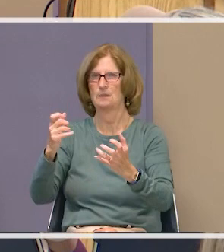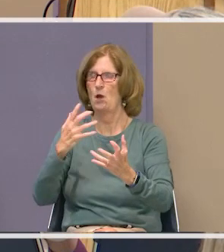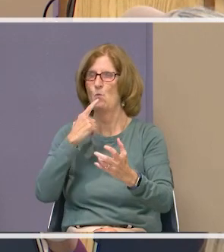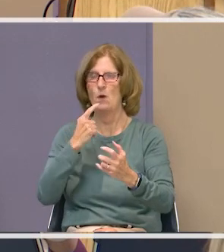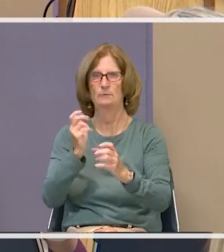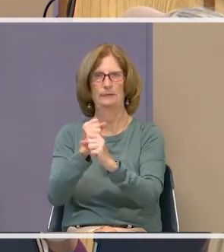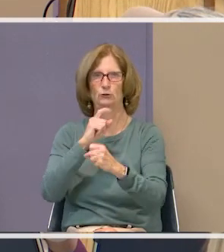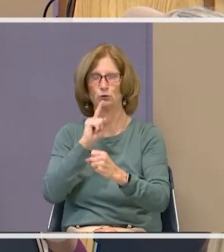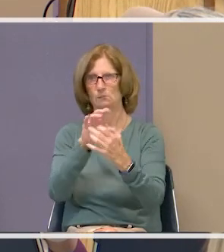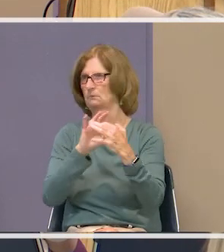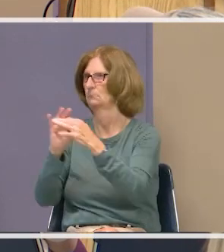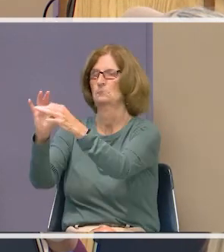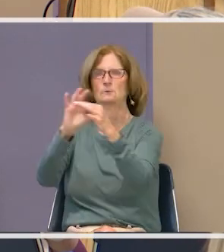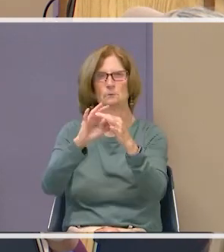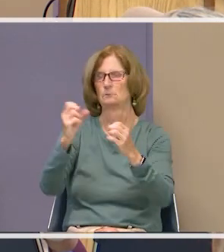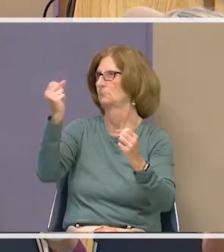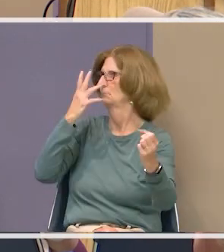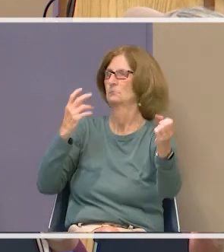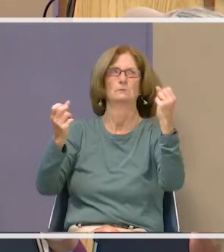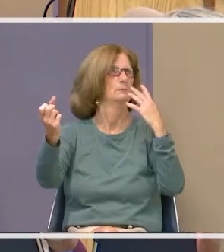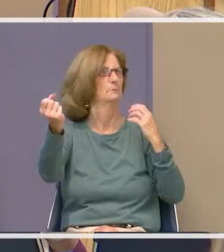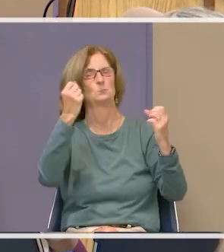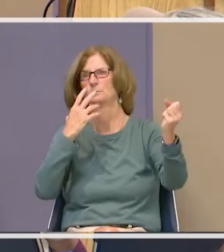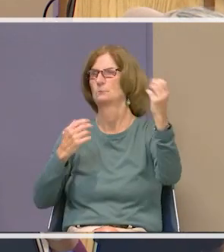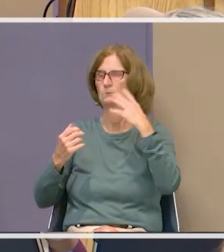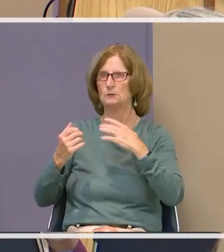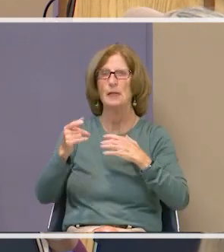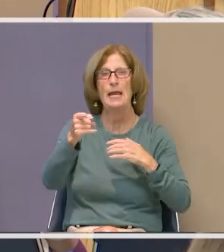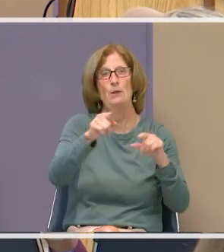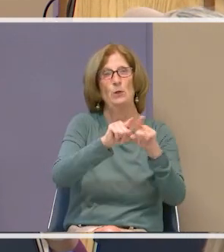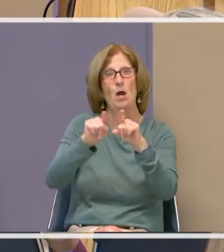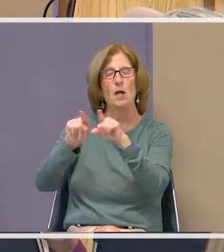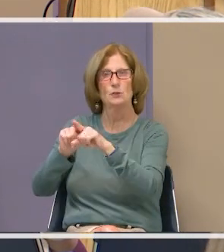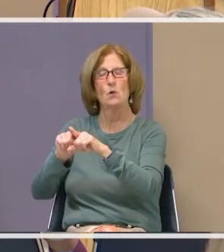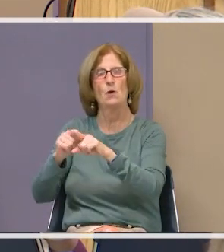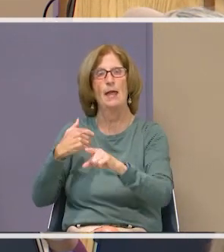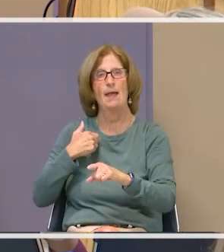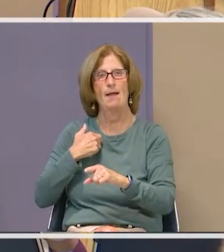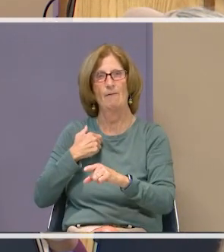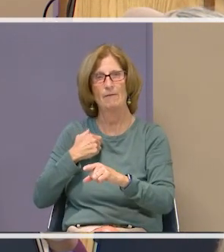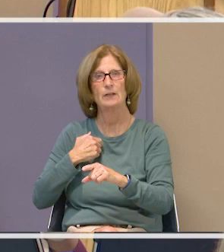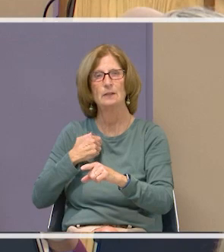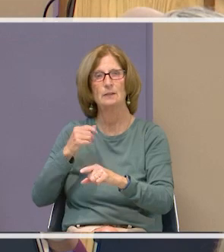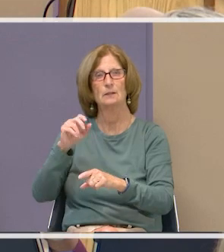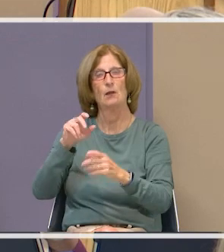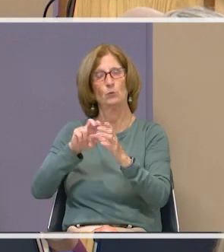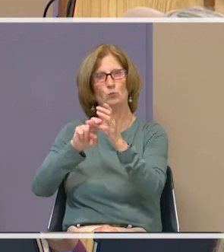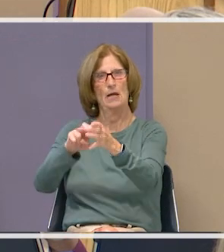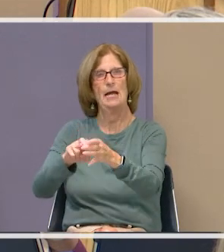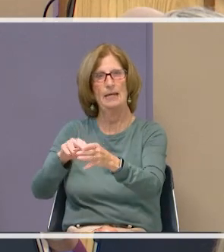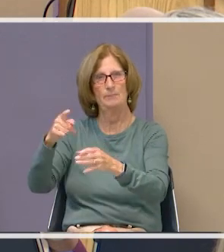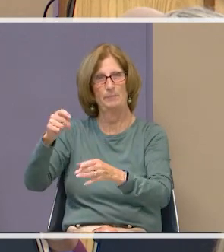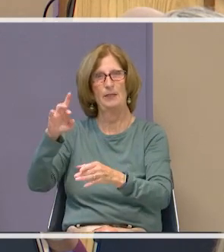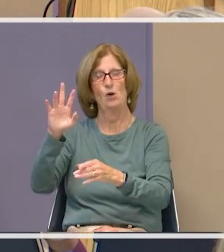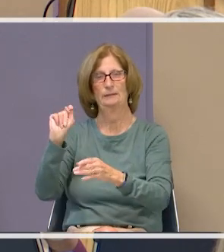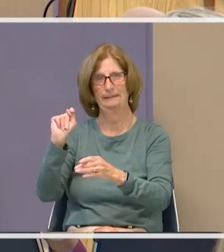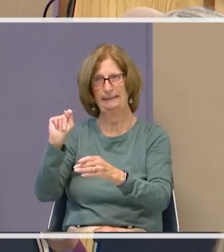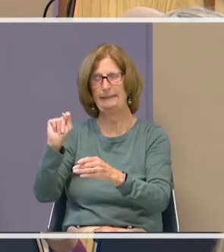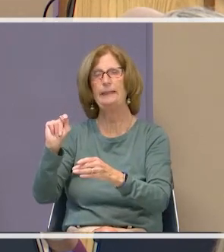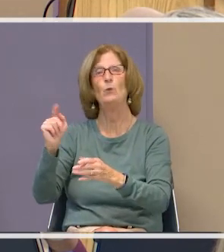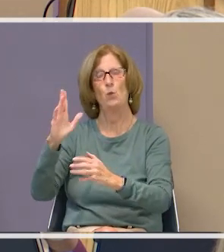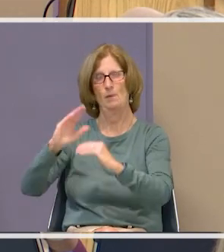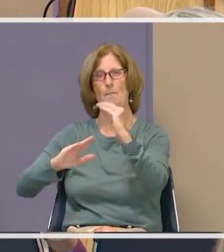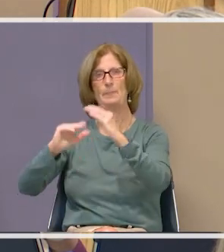said, I'm hearing from this and that, and then we also have a bus shelter going in. Ride PRT is putting a bus shelter in on